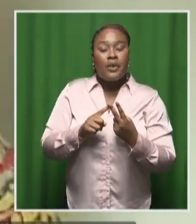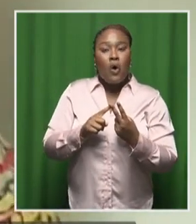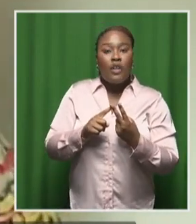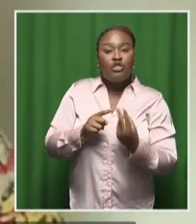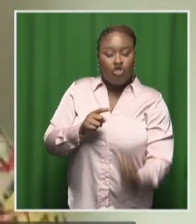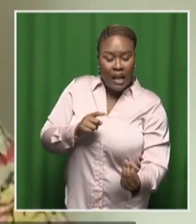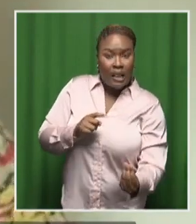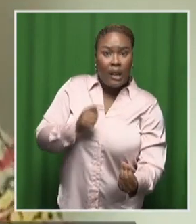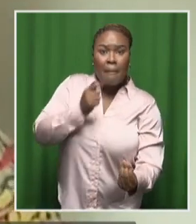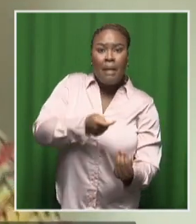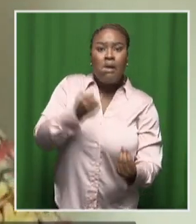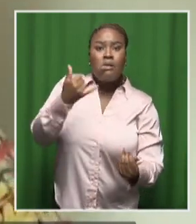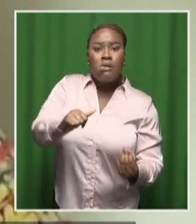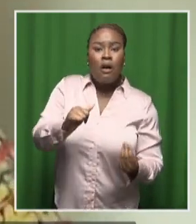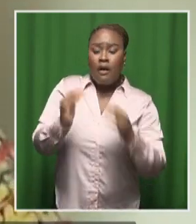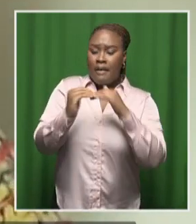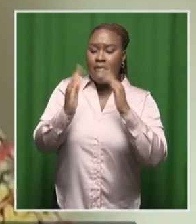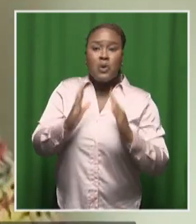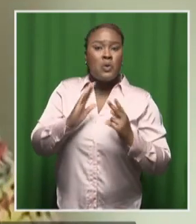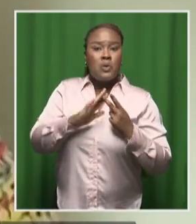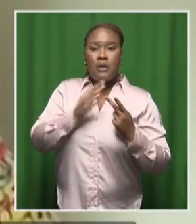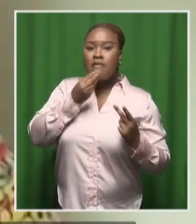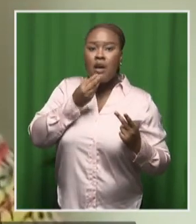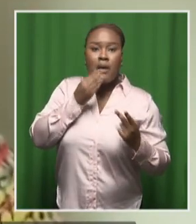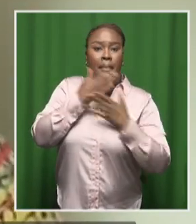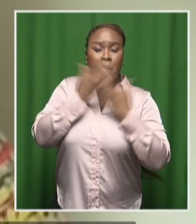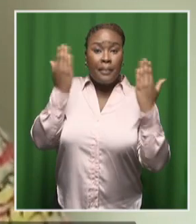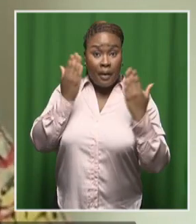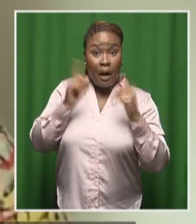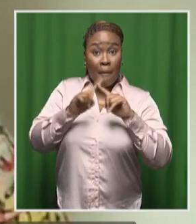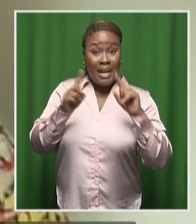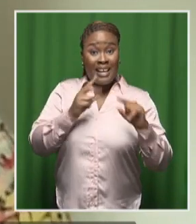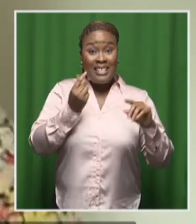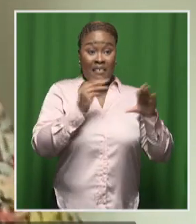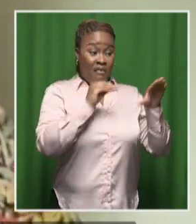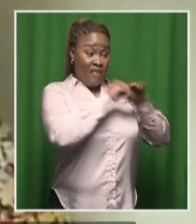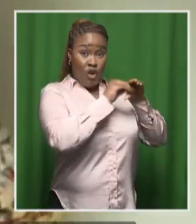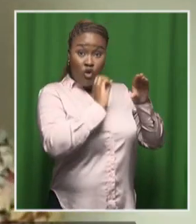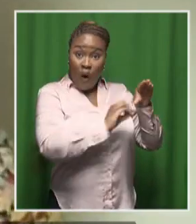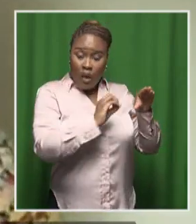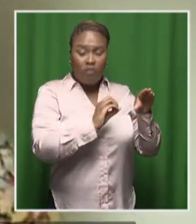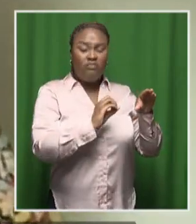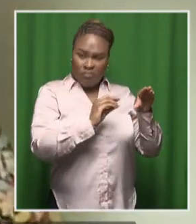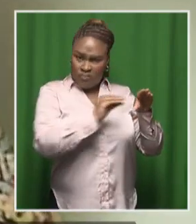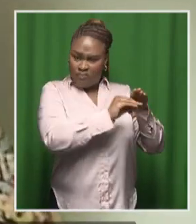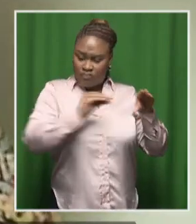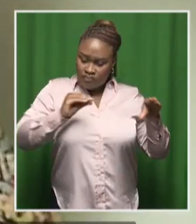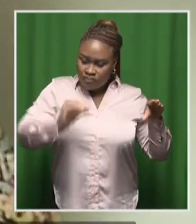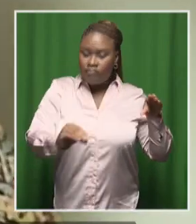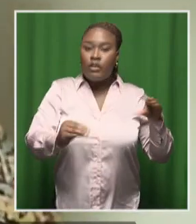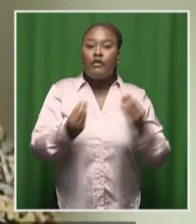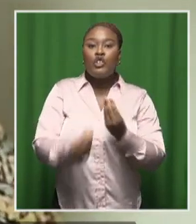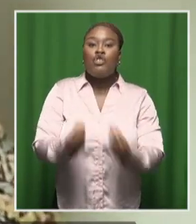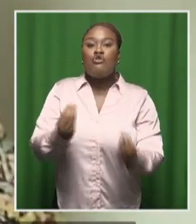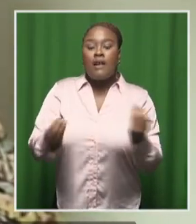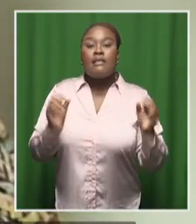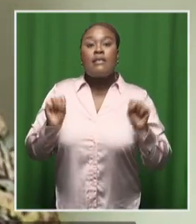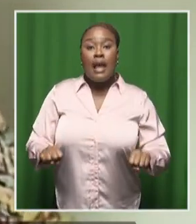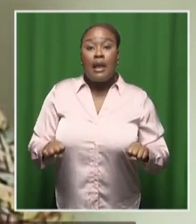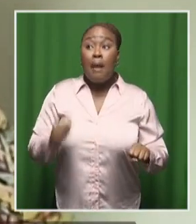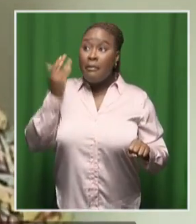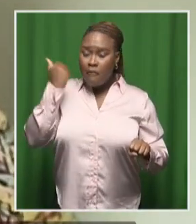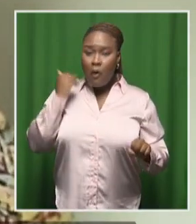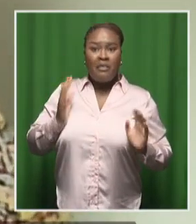the child, with housing, food, clothing, education. And so even though it has been done